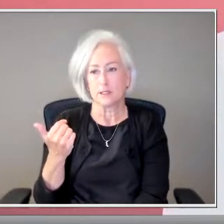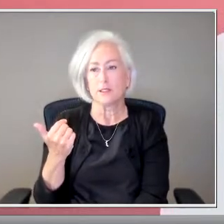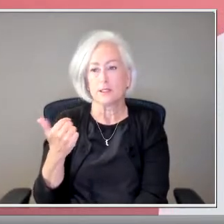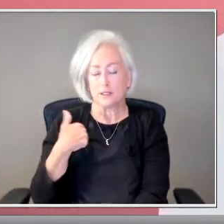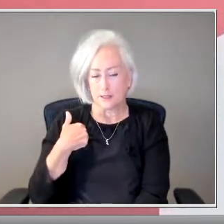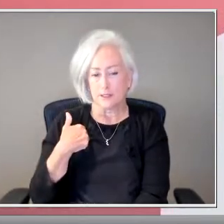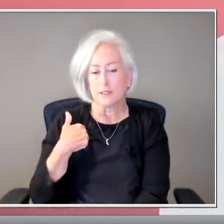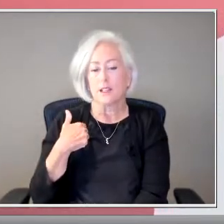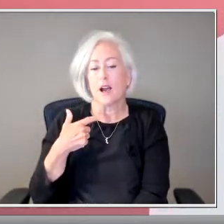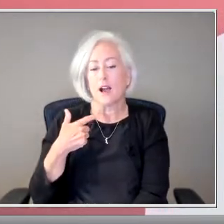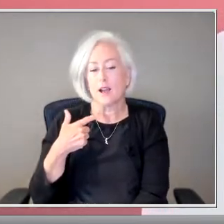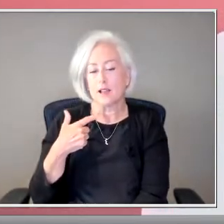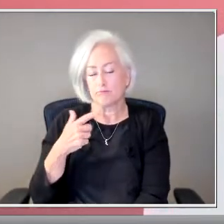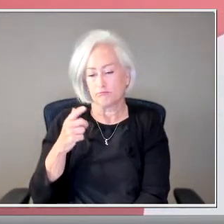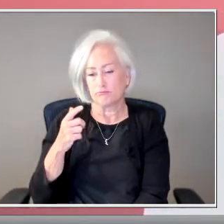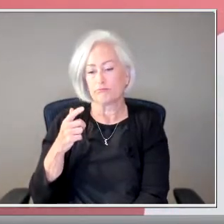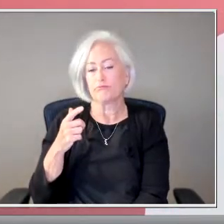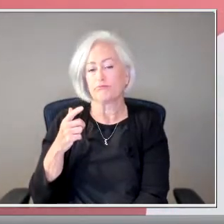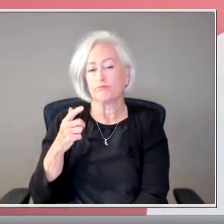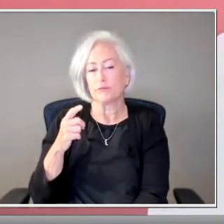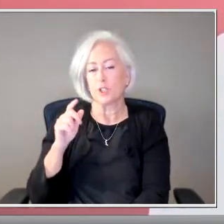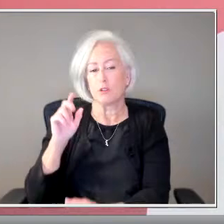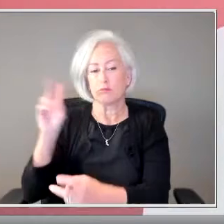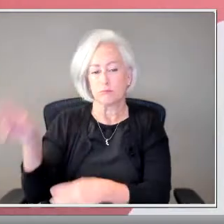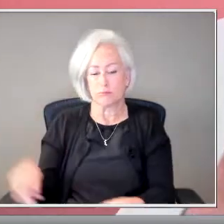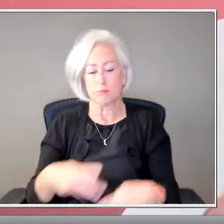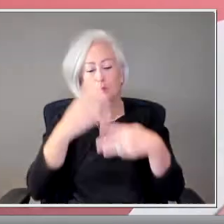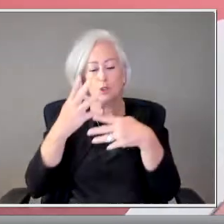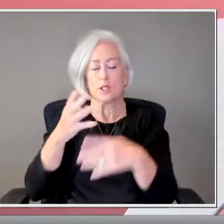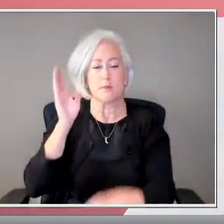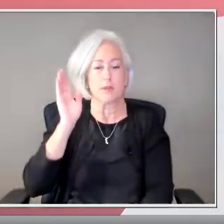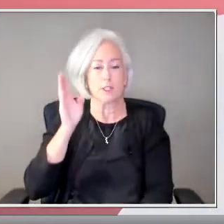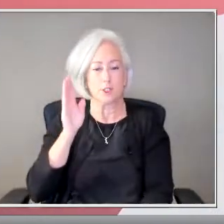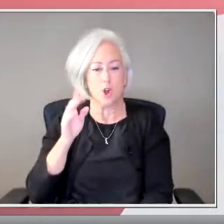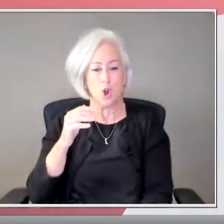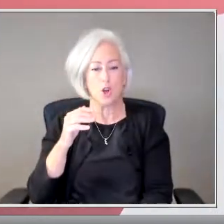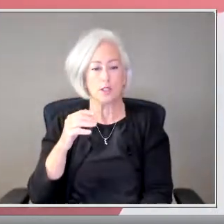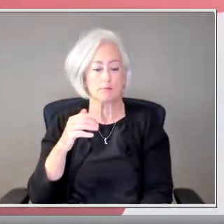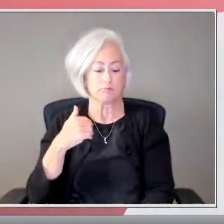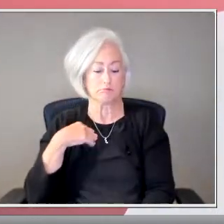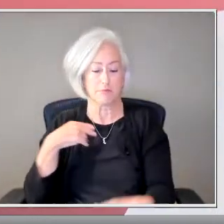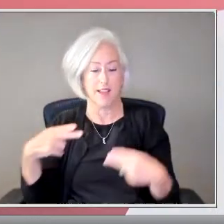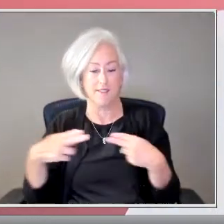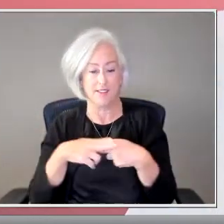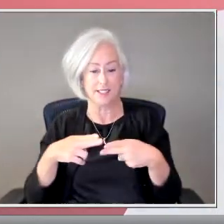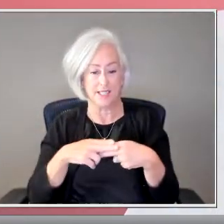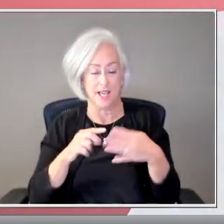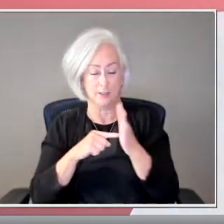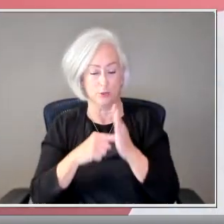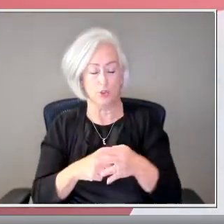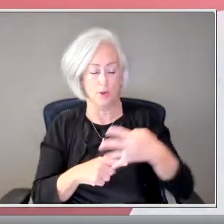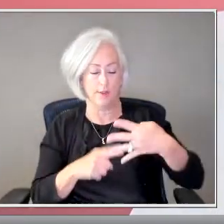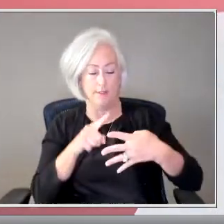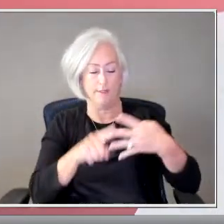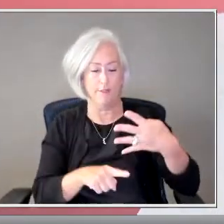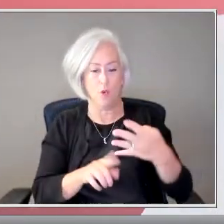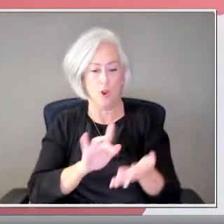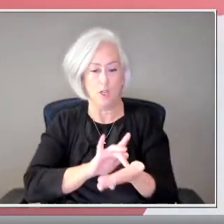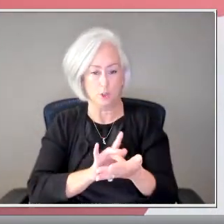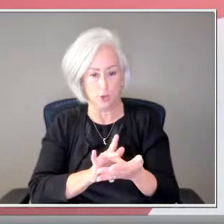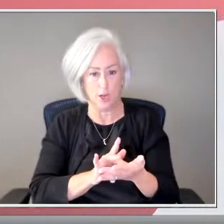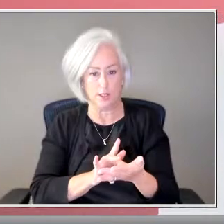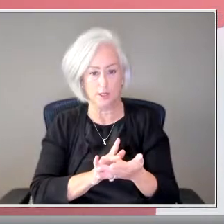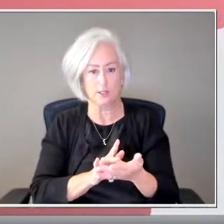2015 about cardio-oncology, and I said there were 4 drugs. I've got a slide on this. You know, so I'm looking at the range of cardiotoxicities. I